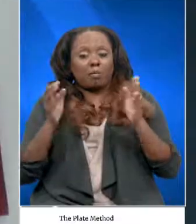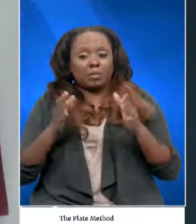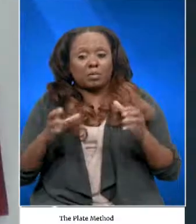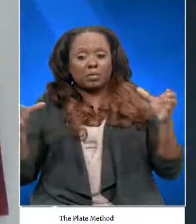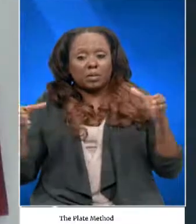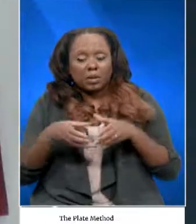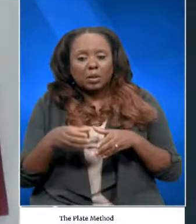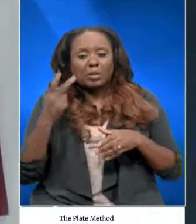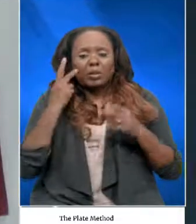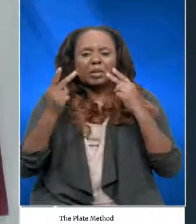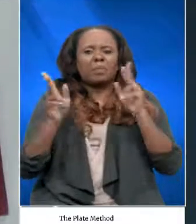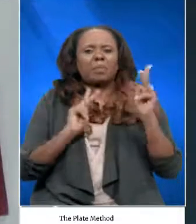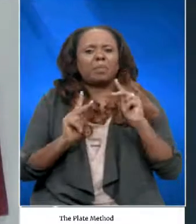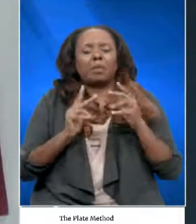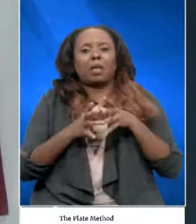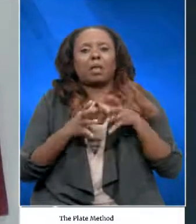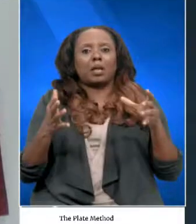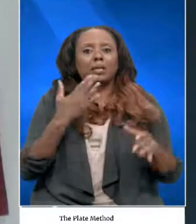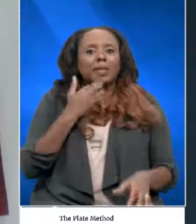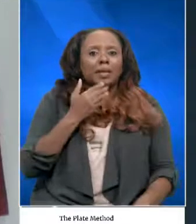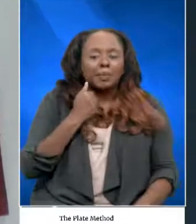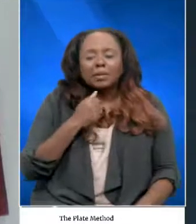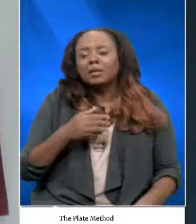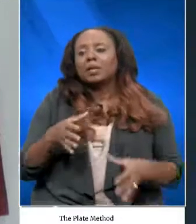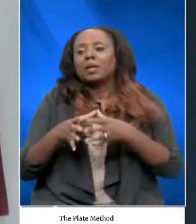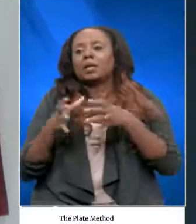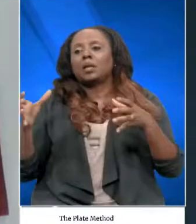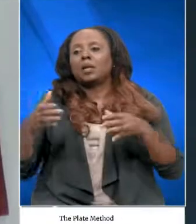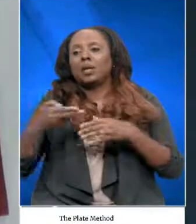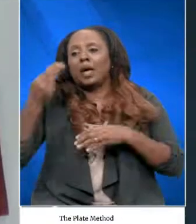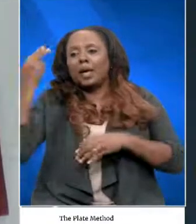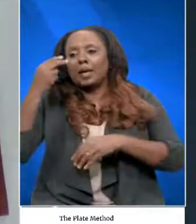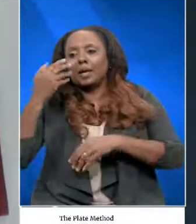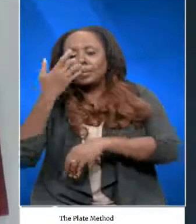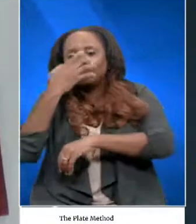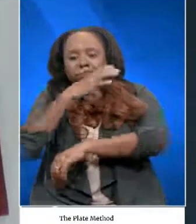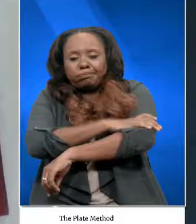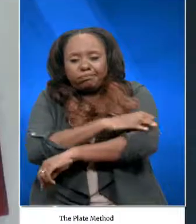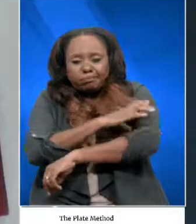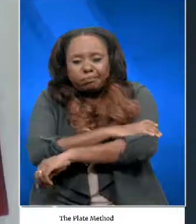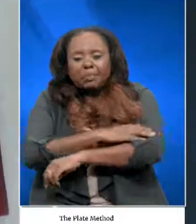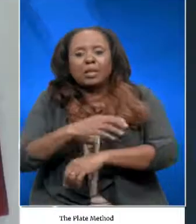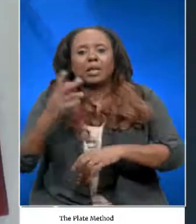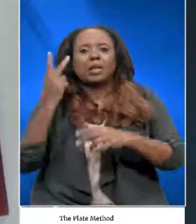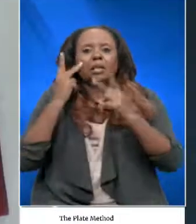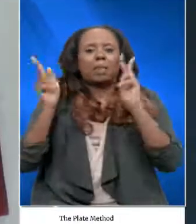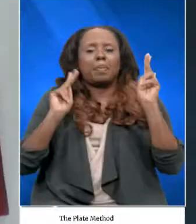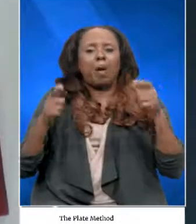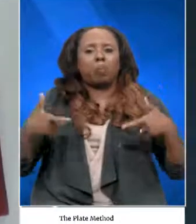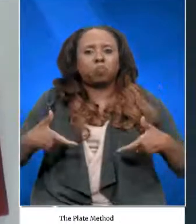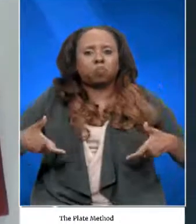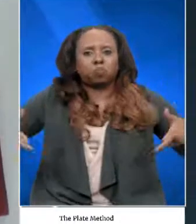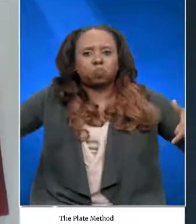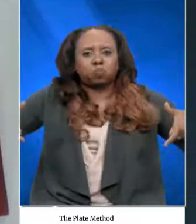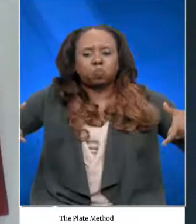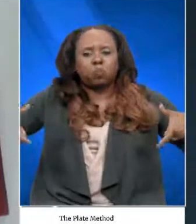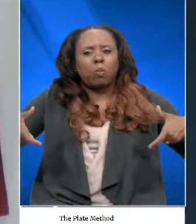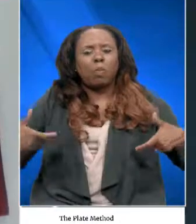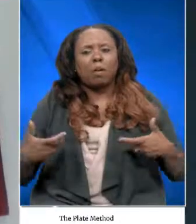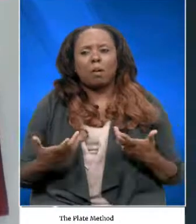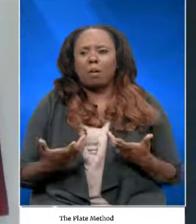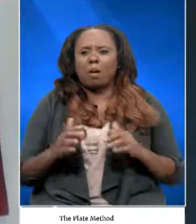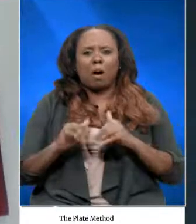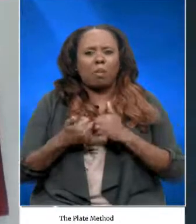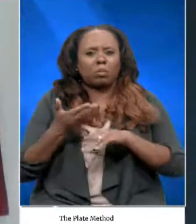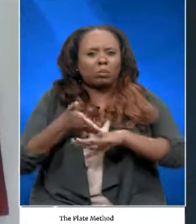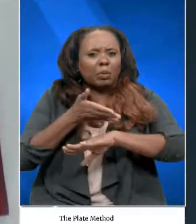we see the hypertension, we see the high cholesterol, we see the obesity every day. And what can people do to improve?